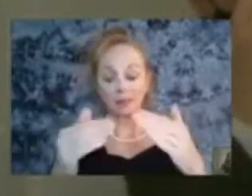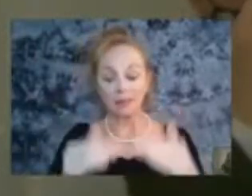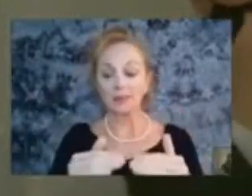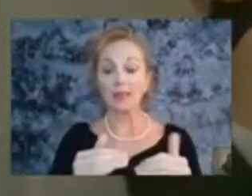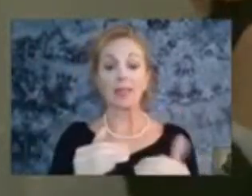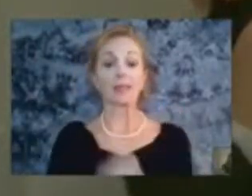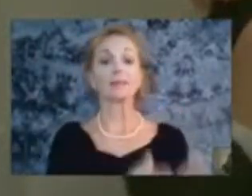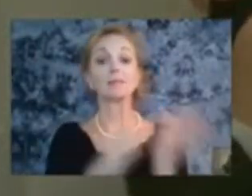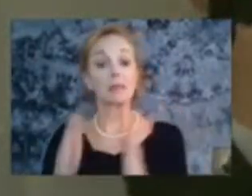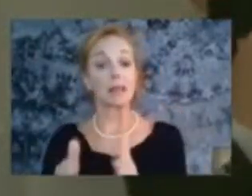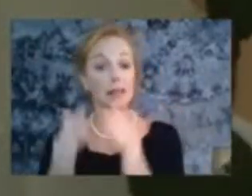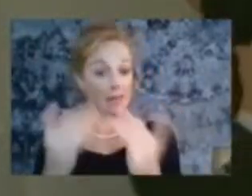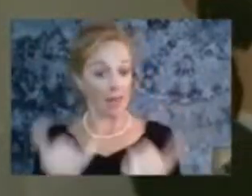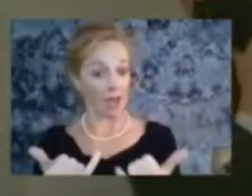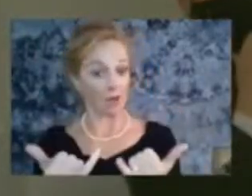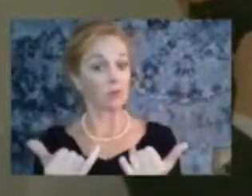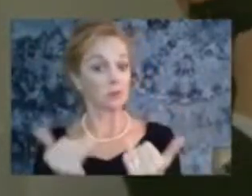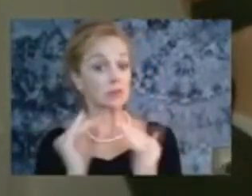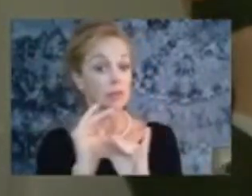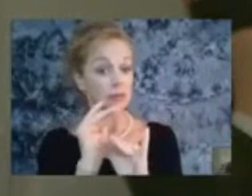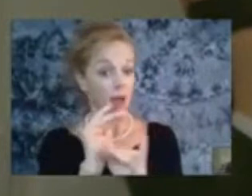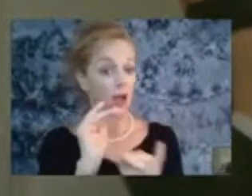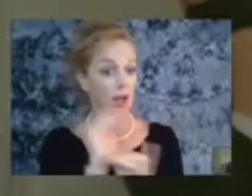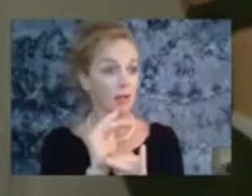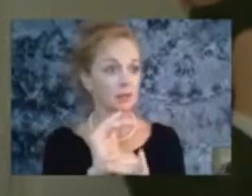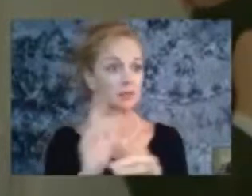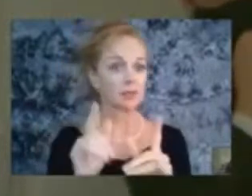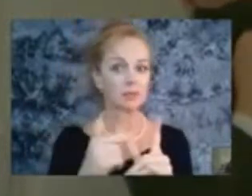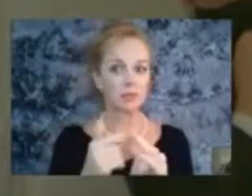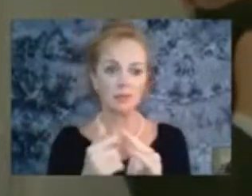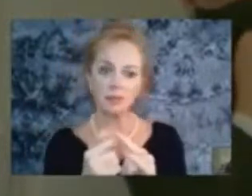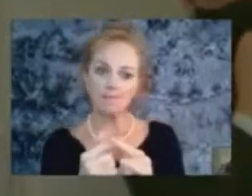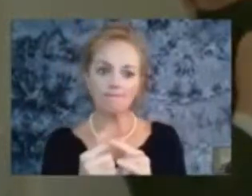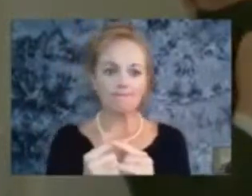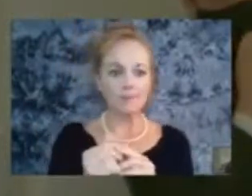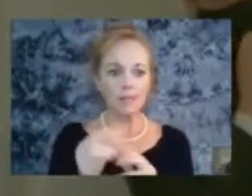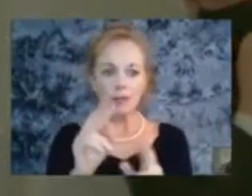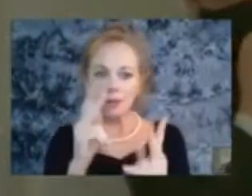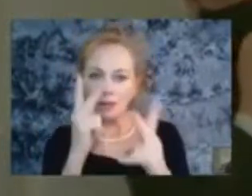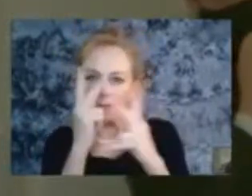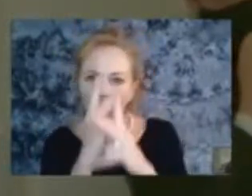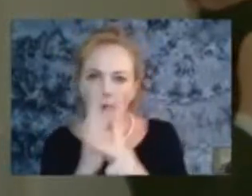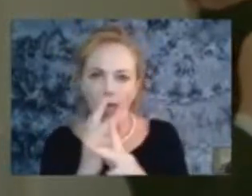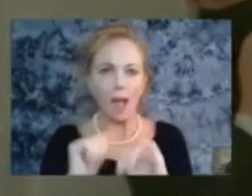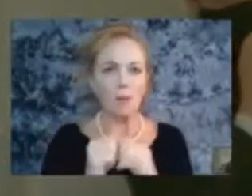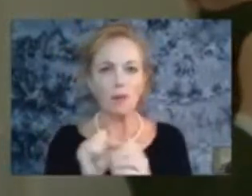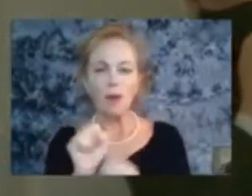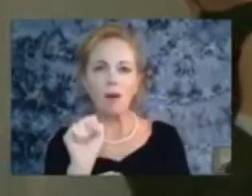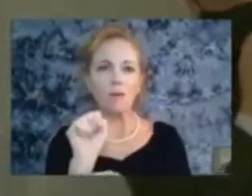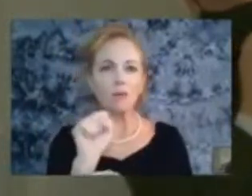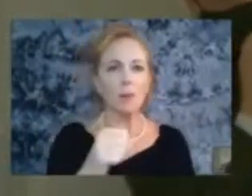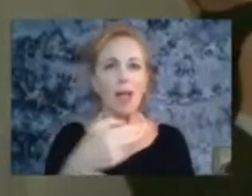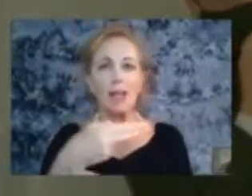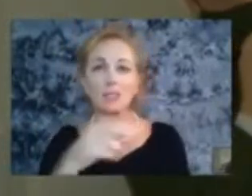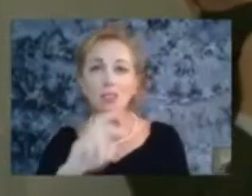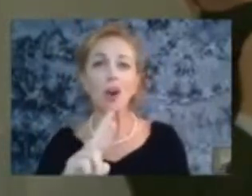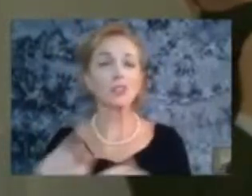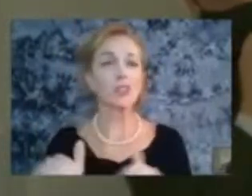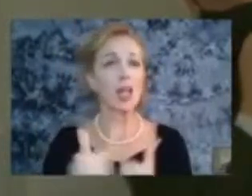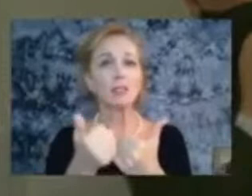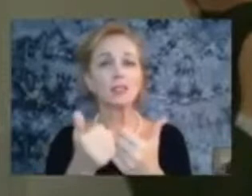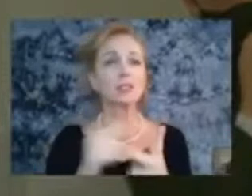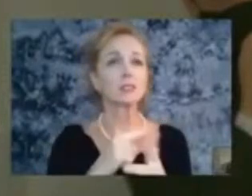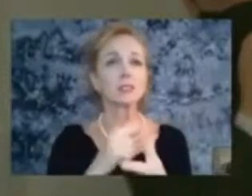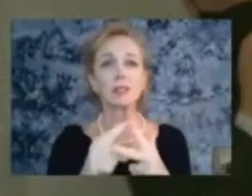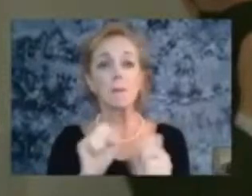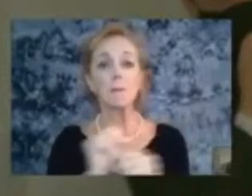through the metrics committee meeting of how we are overcoming our HR challenges, our, making sure we